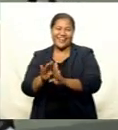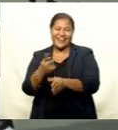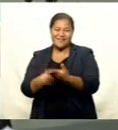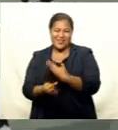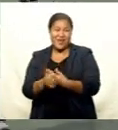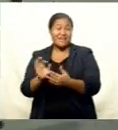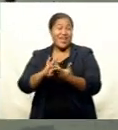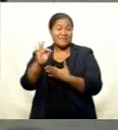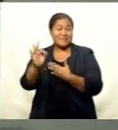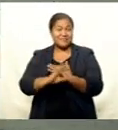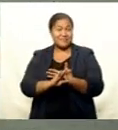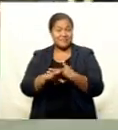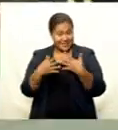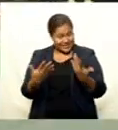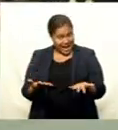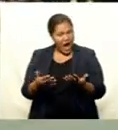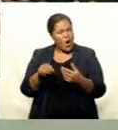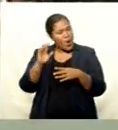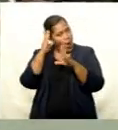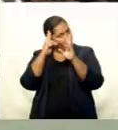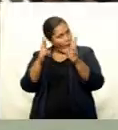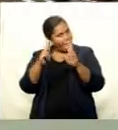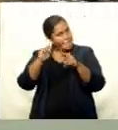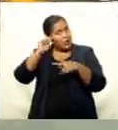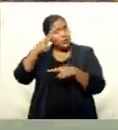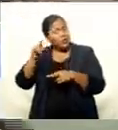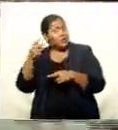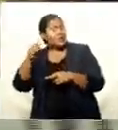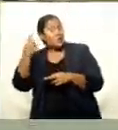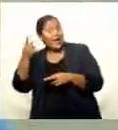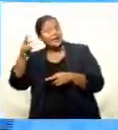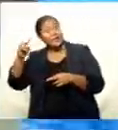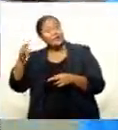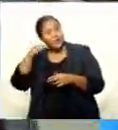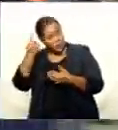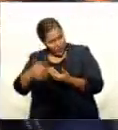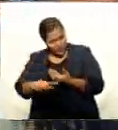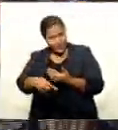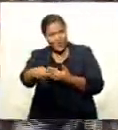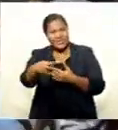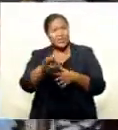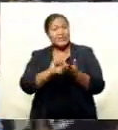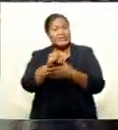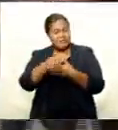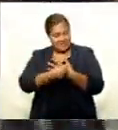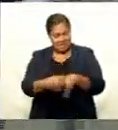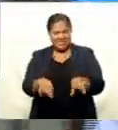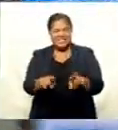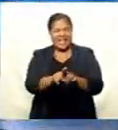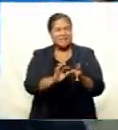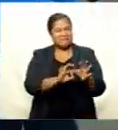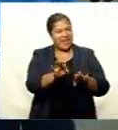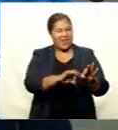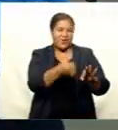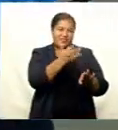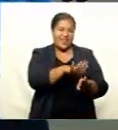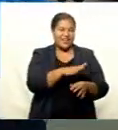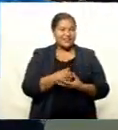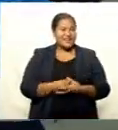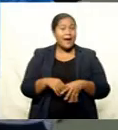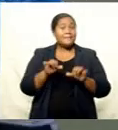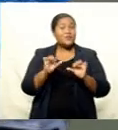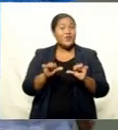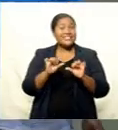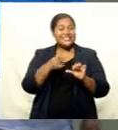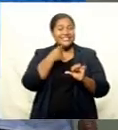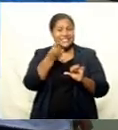new 2021-22 season, scheduled to start in September, will begin as planned. President Kemueli Naingama says